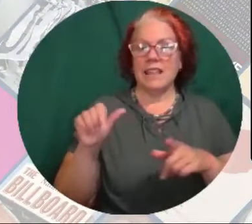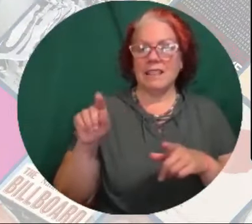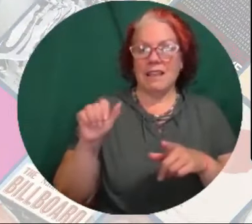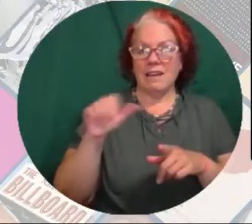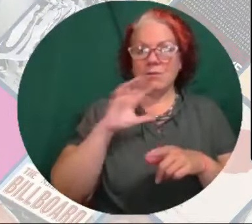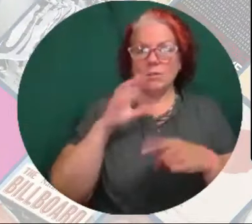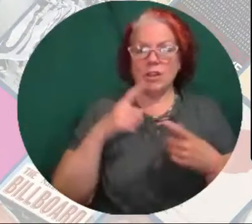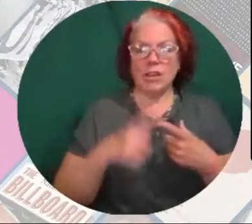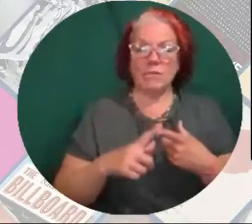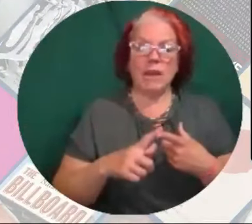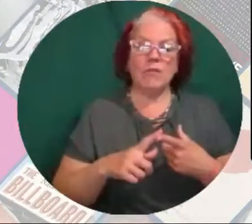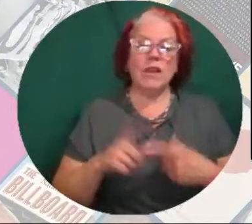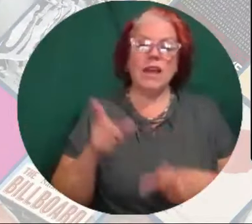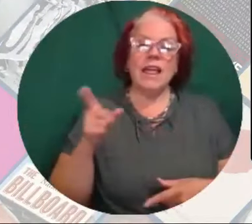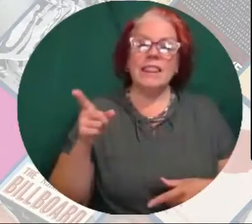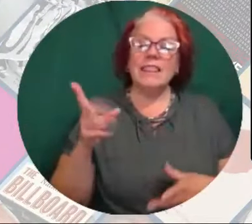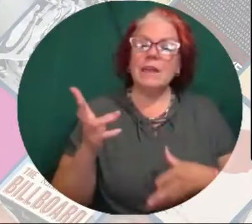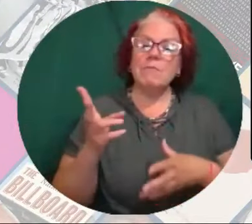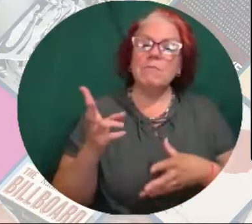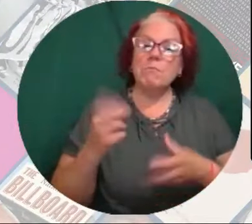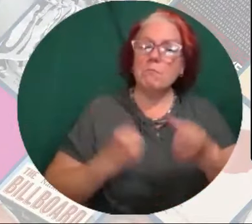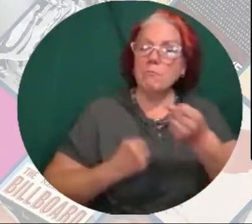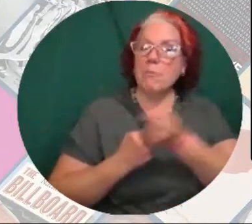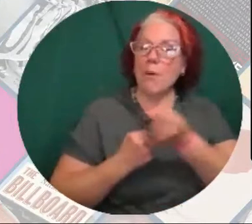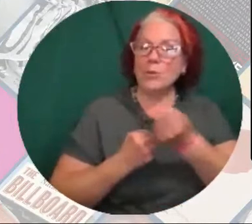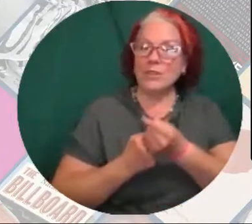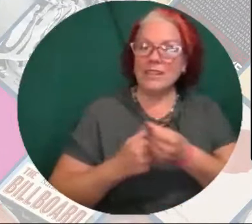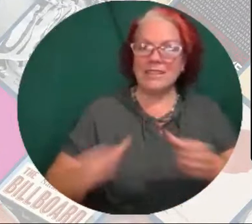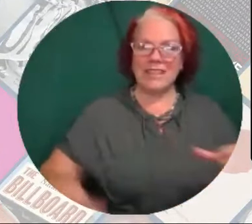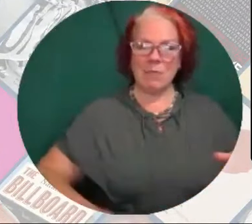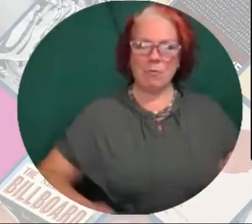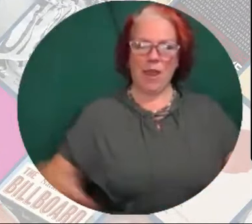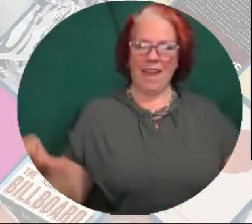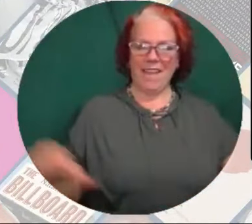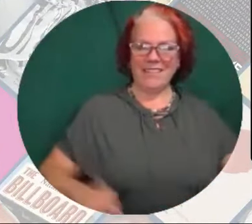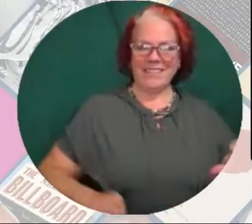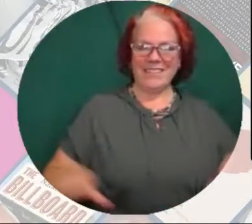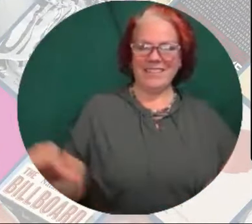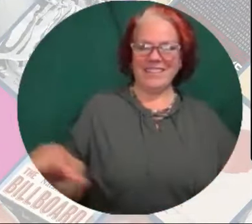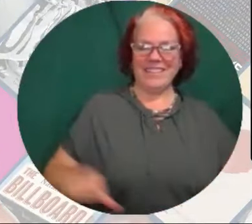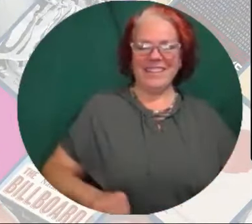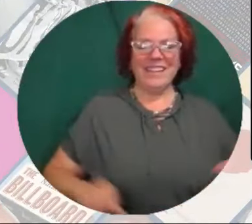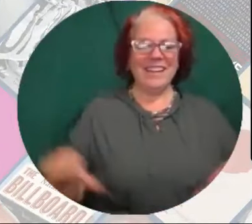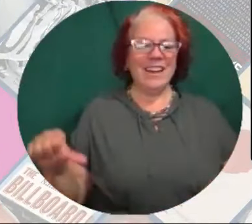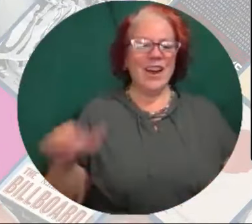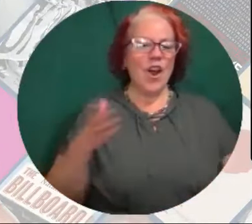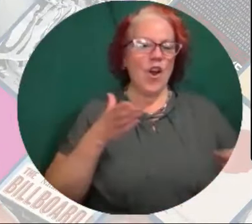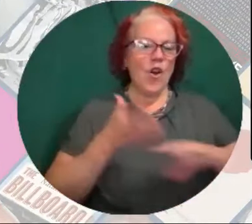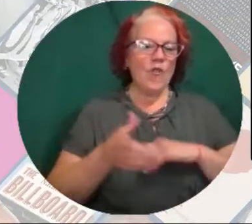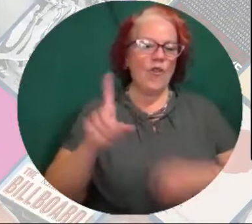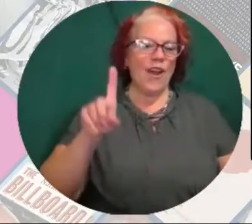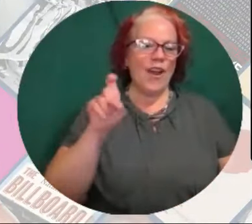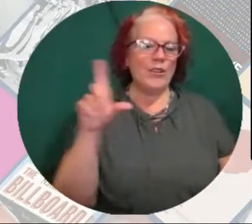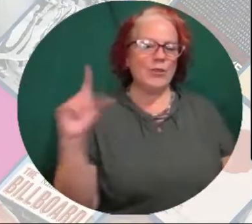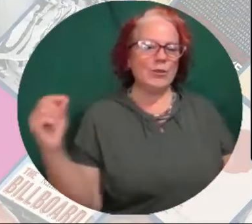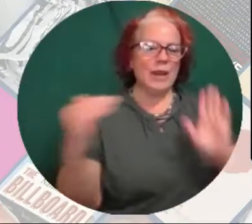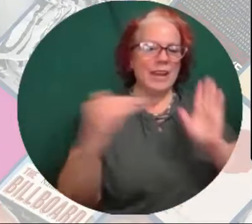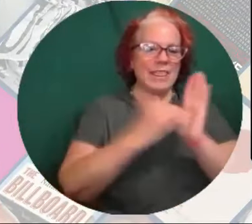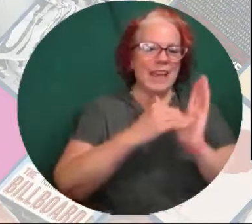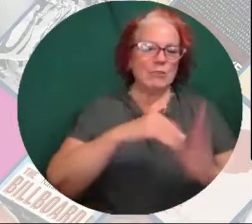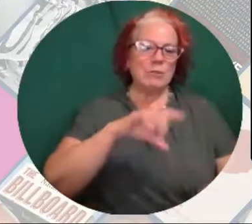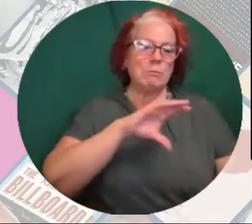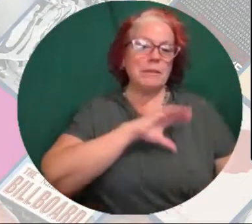about they've boasted they they brag that over 120,000 police